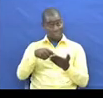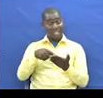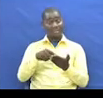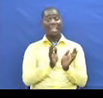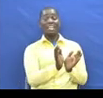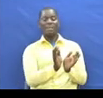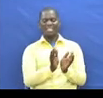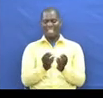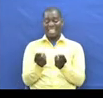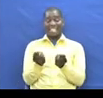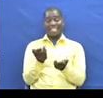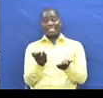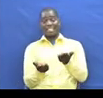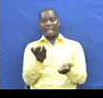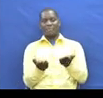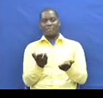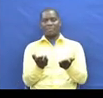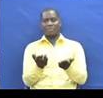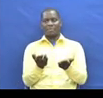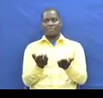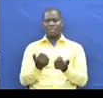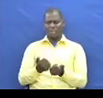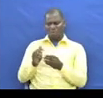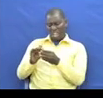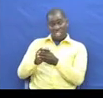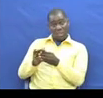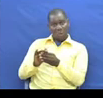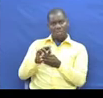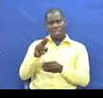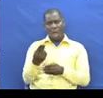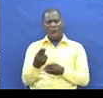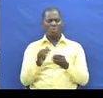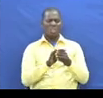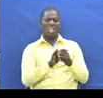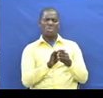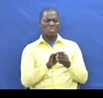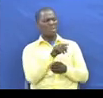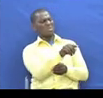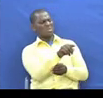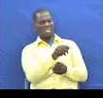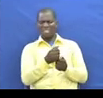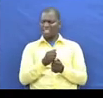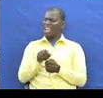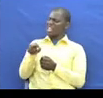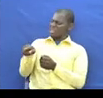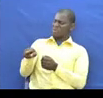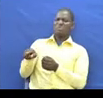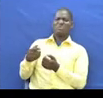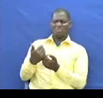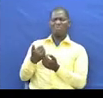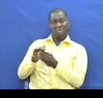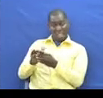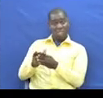same words, but the concept should remain the same. You can use whatever the language, the words you're using. I will use mine,